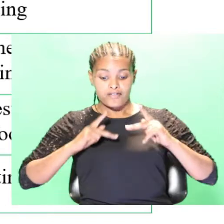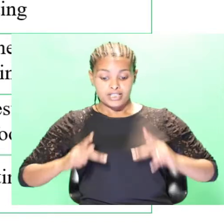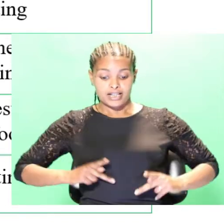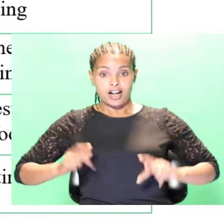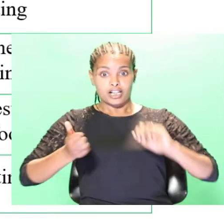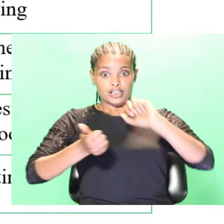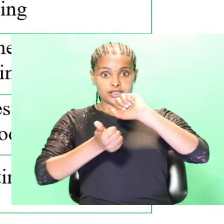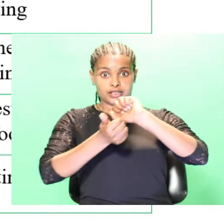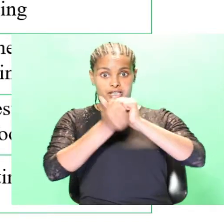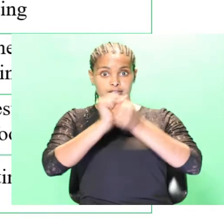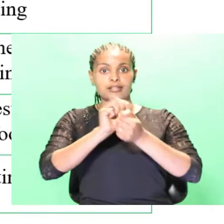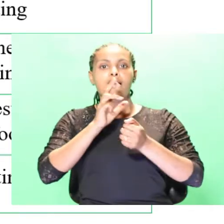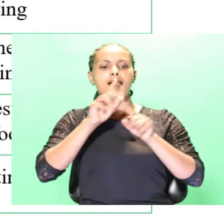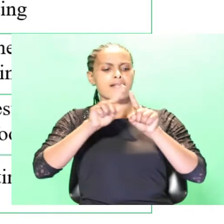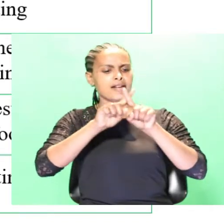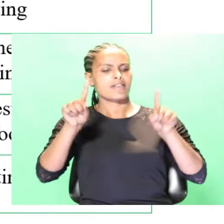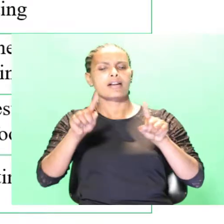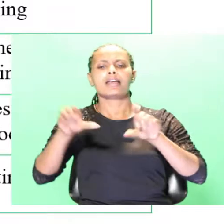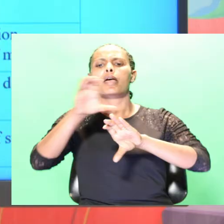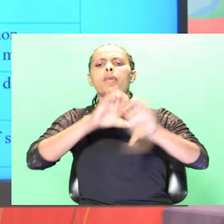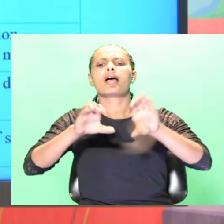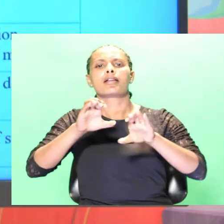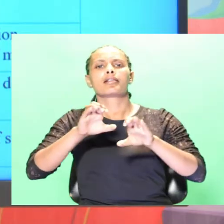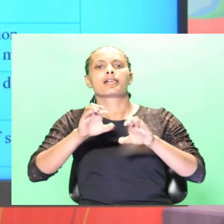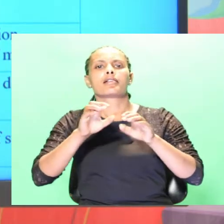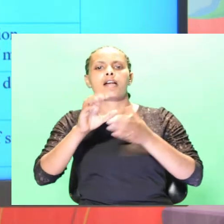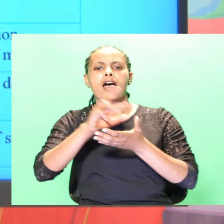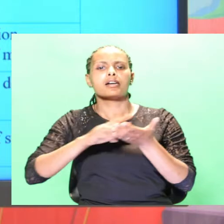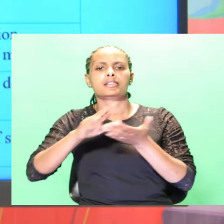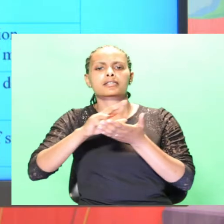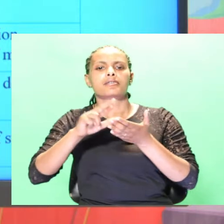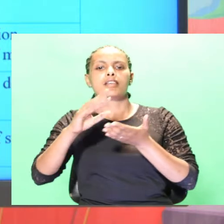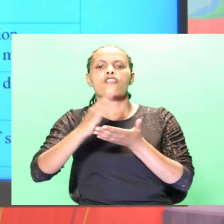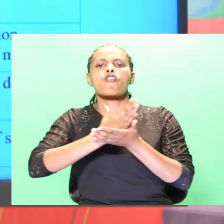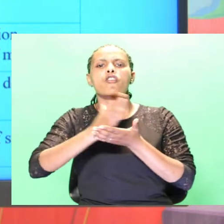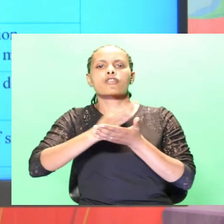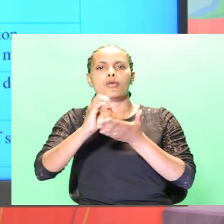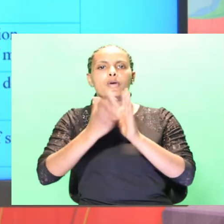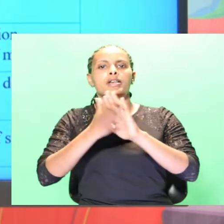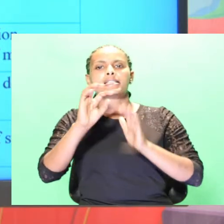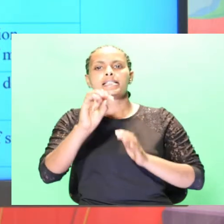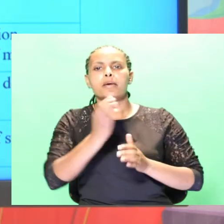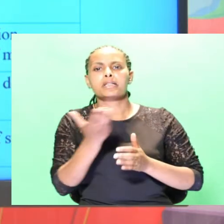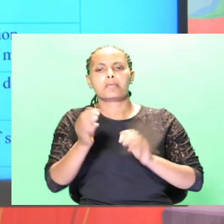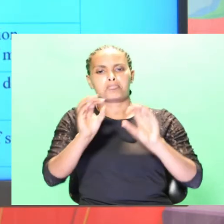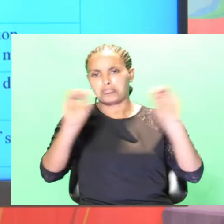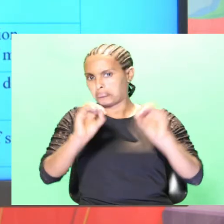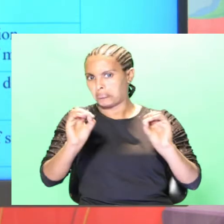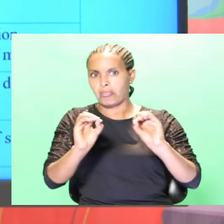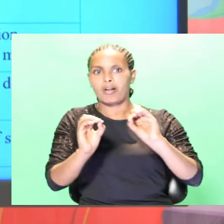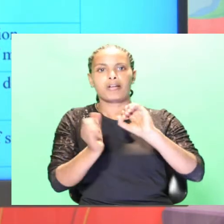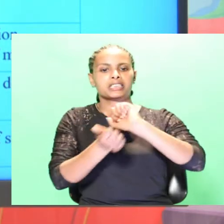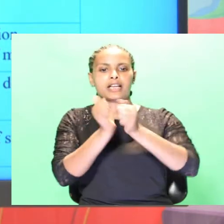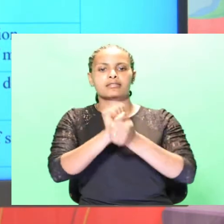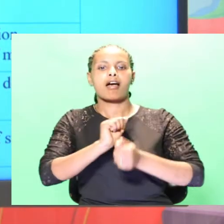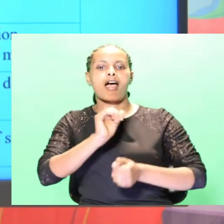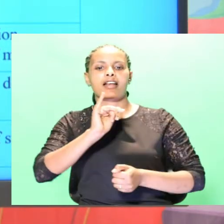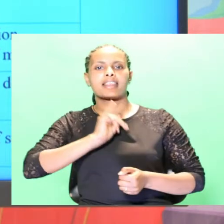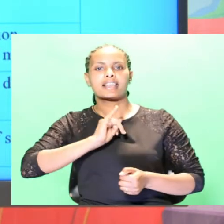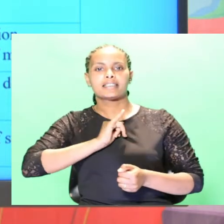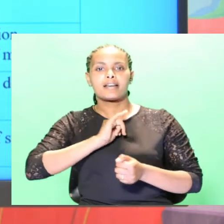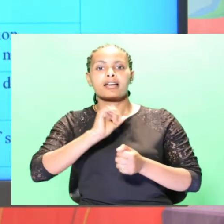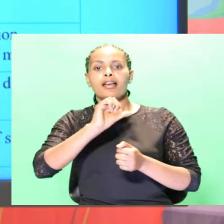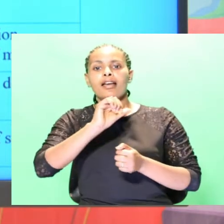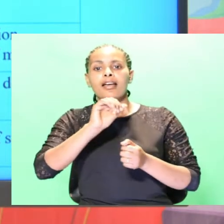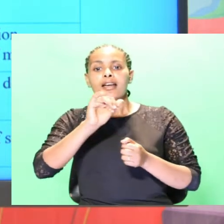Physical changes differ from chemical reactions in that the involved substances do not change their identities.